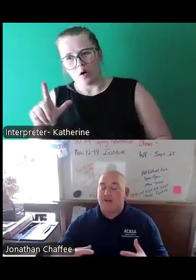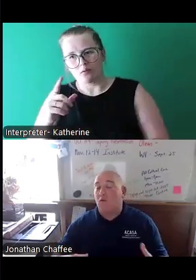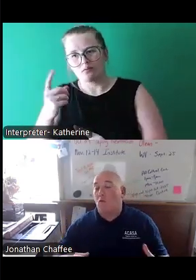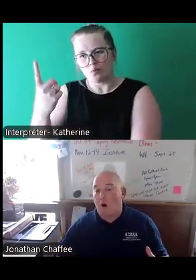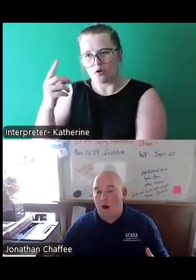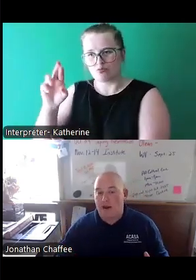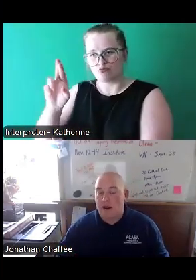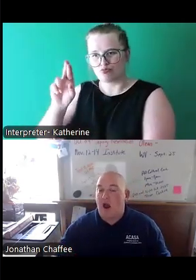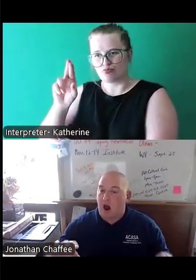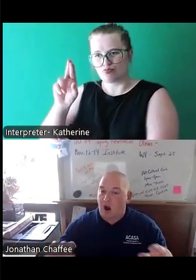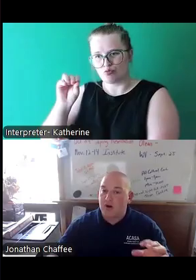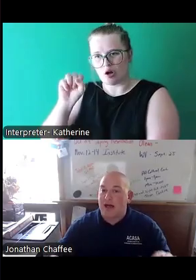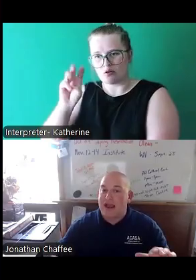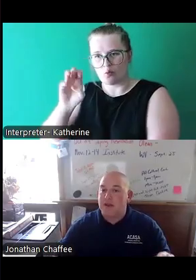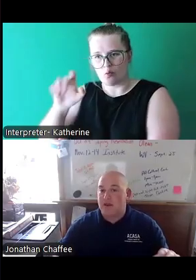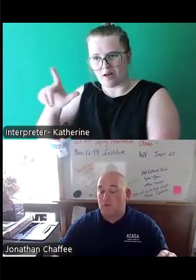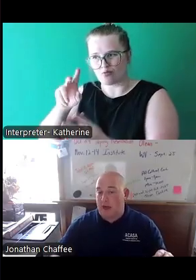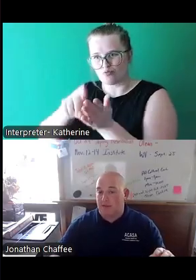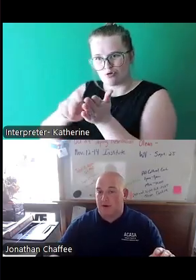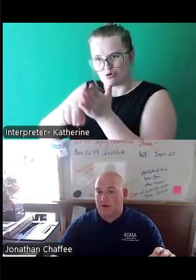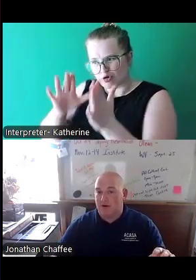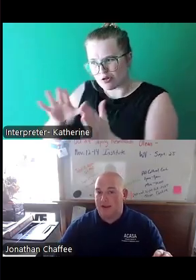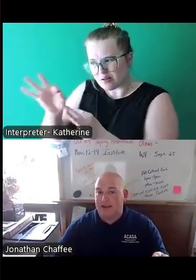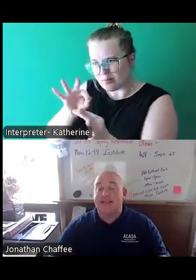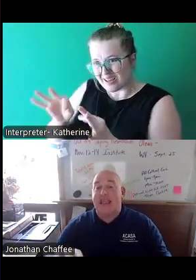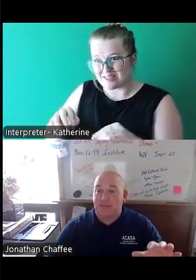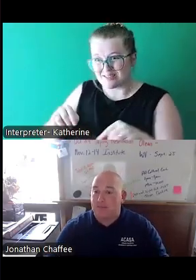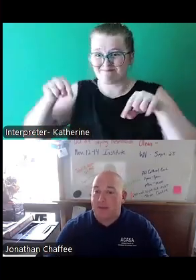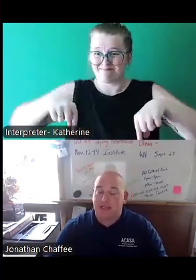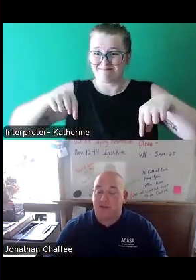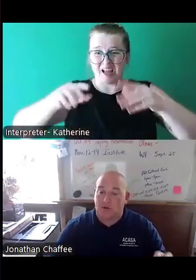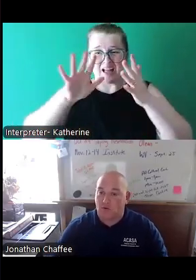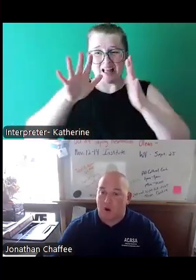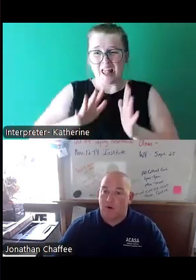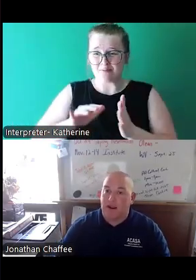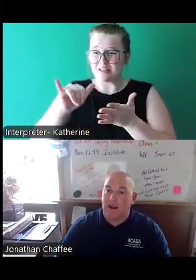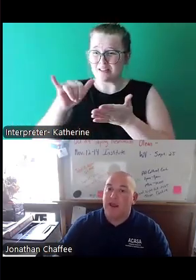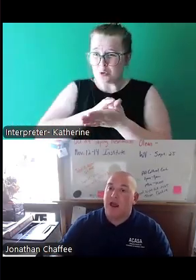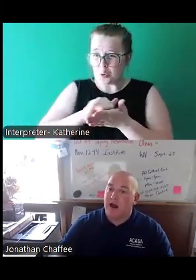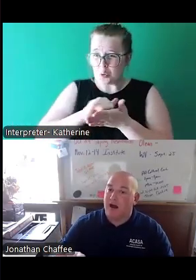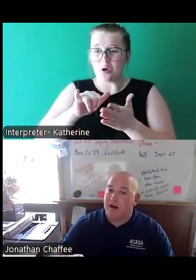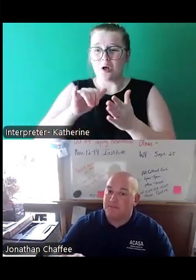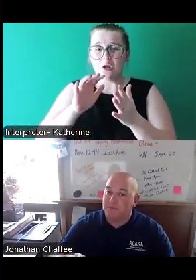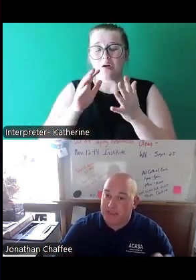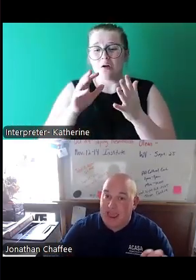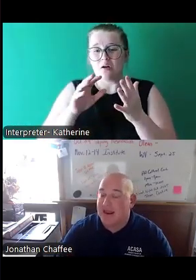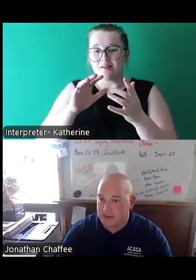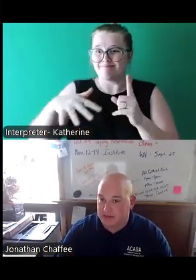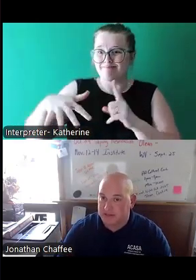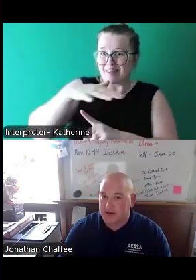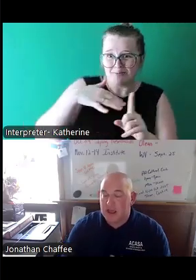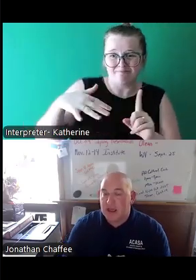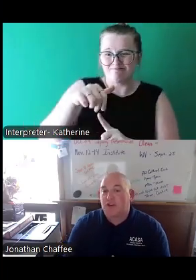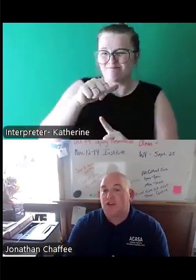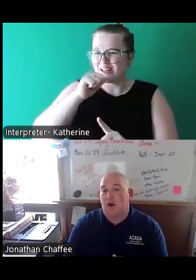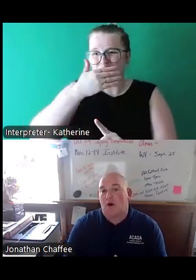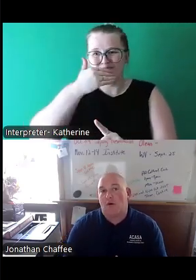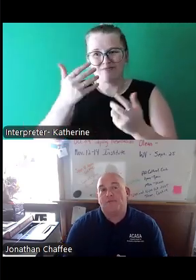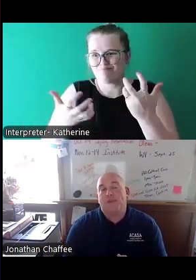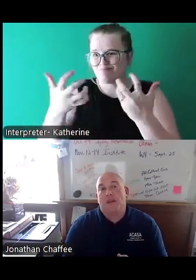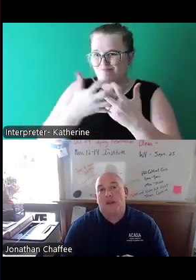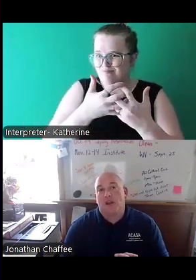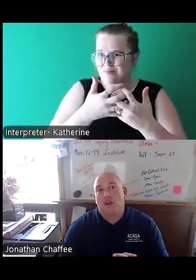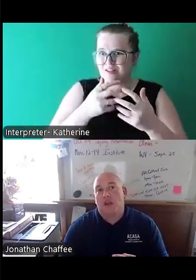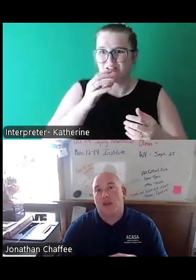is, for one, our climate and weather is not the best for growing cannabis.